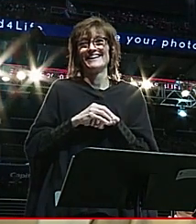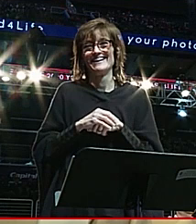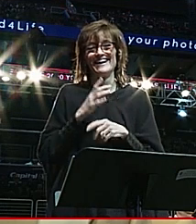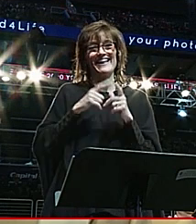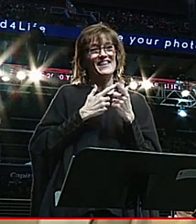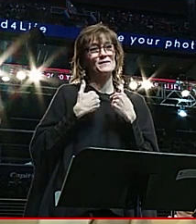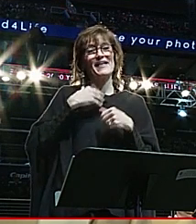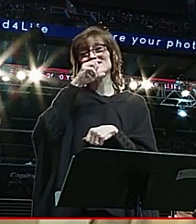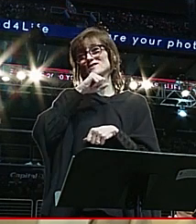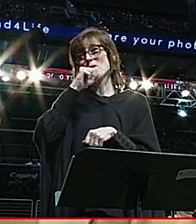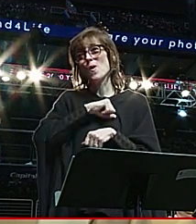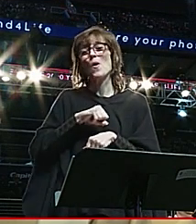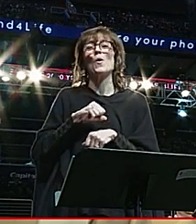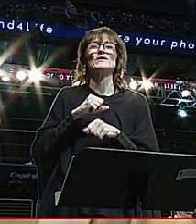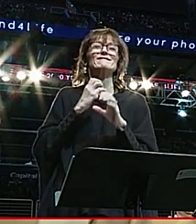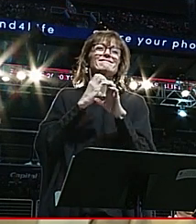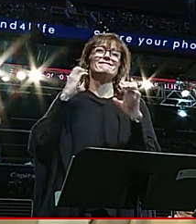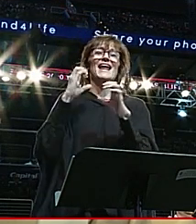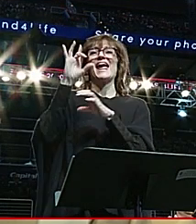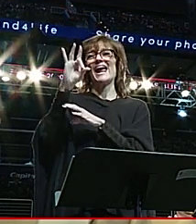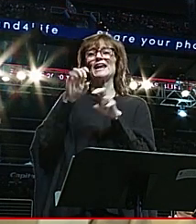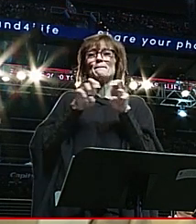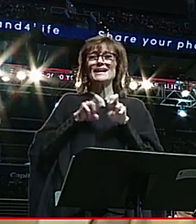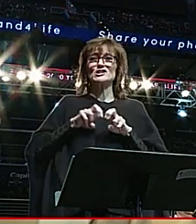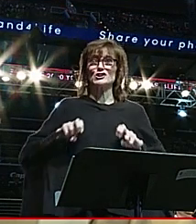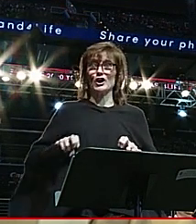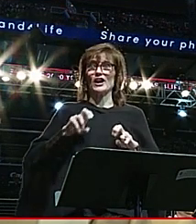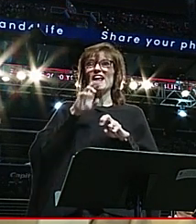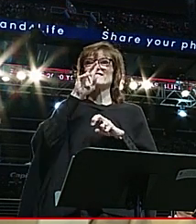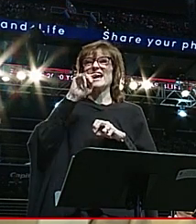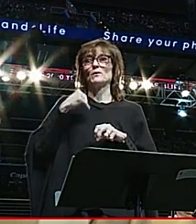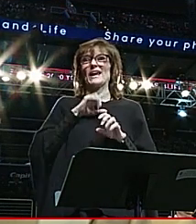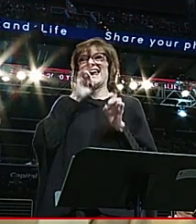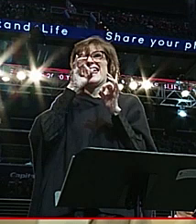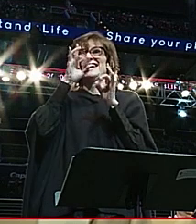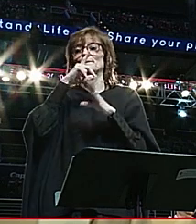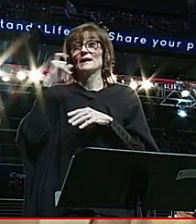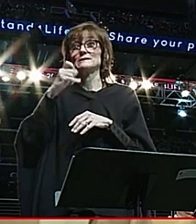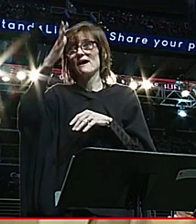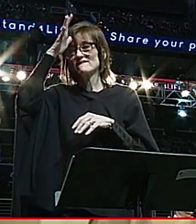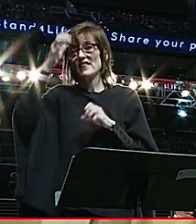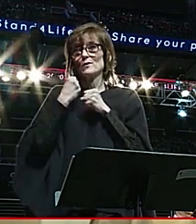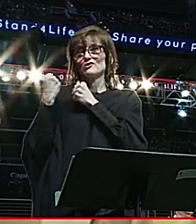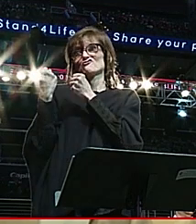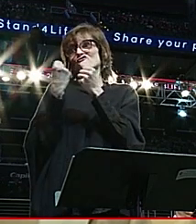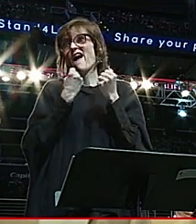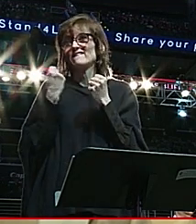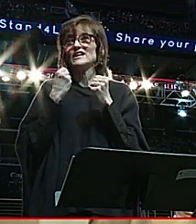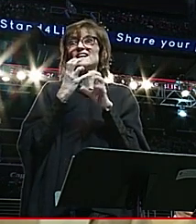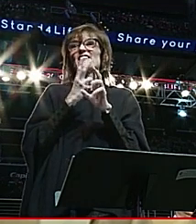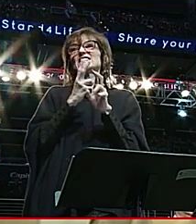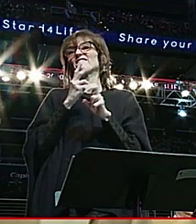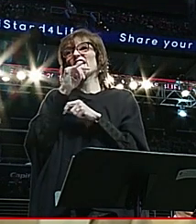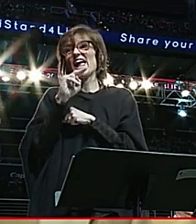rickety 8-passenger van, which we hated because my father would take us to school with this van, which was the joke of the whole school.